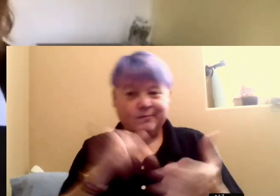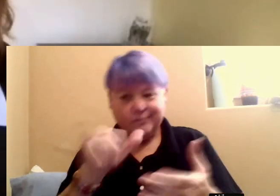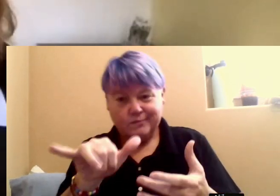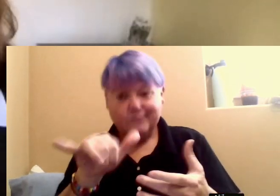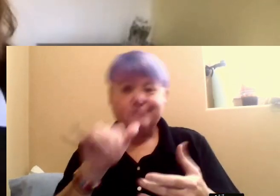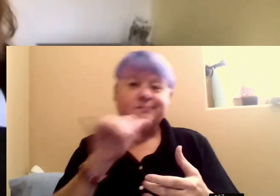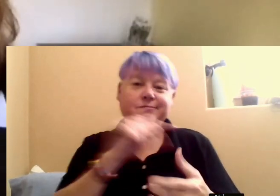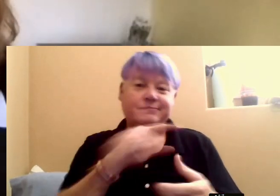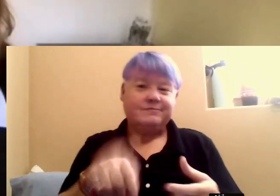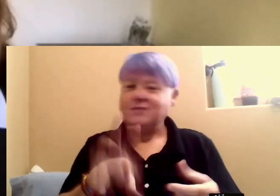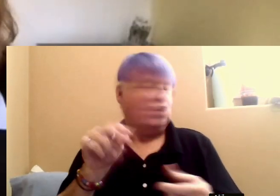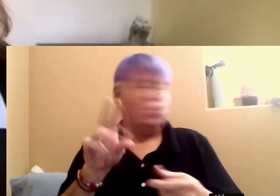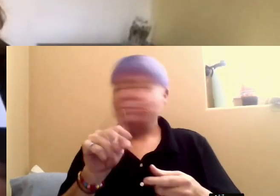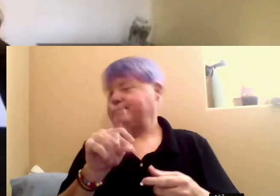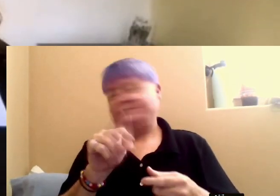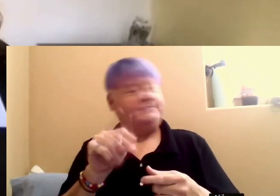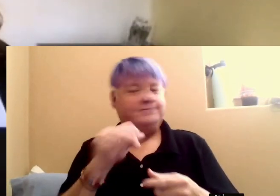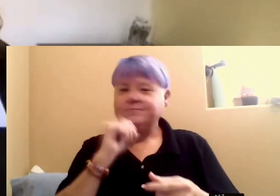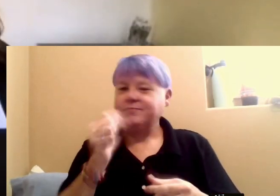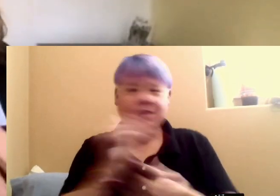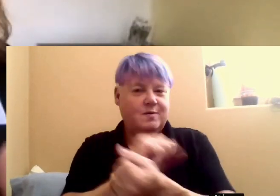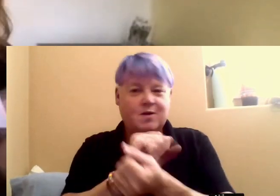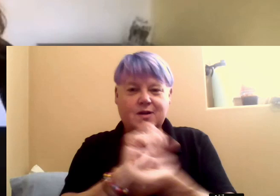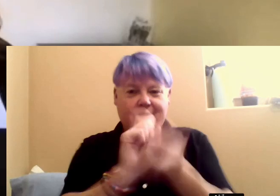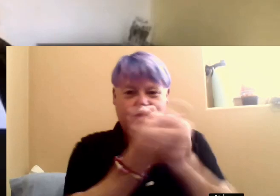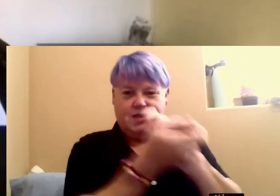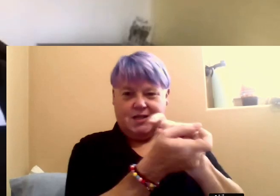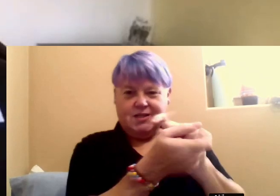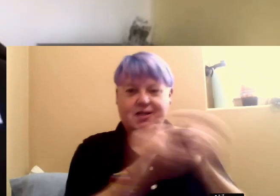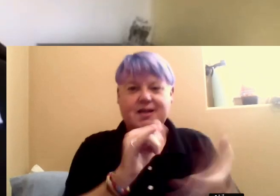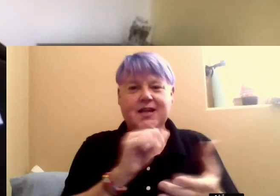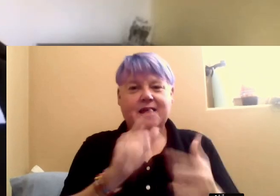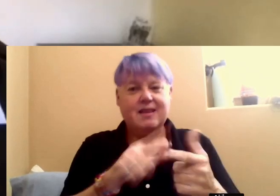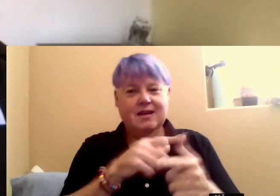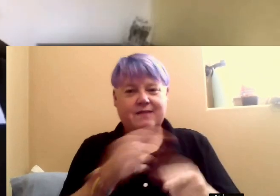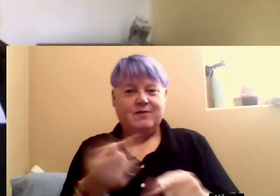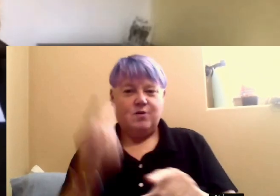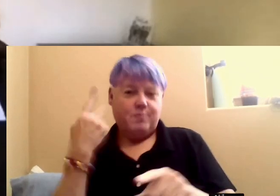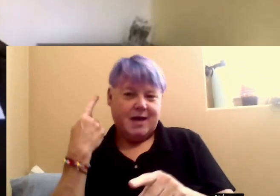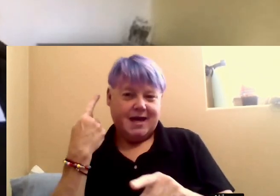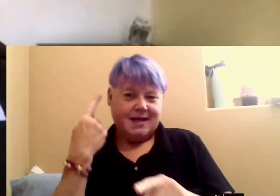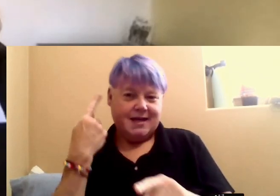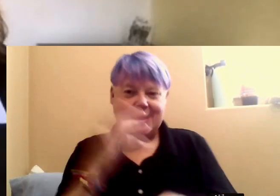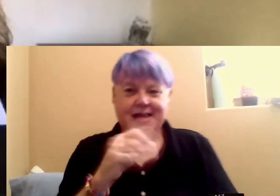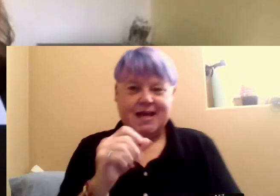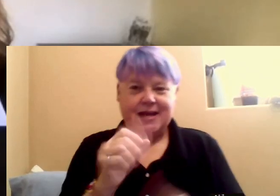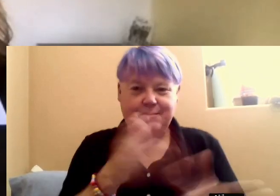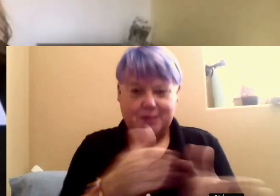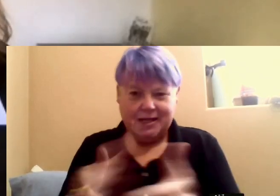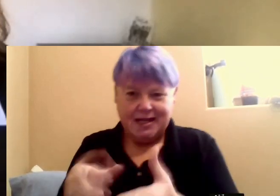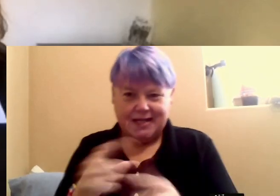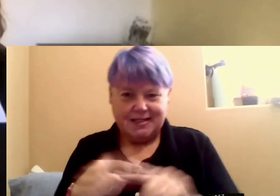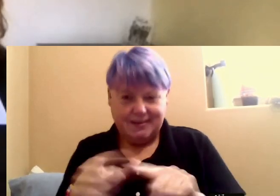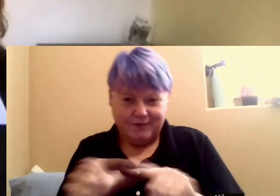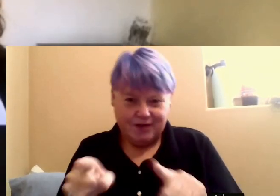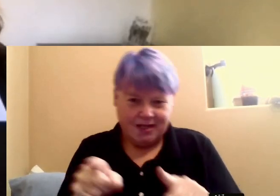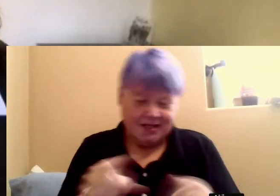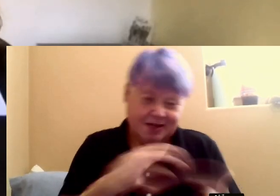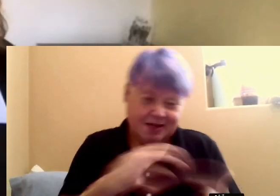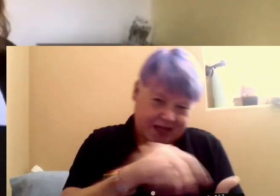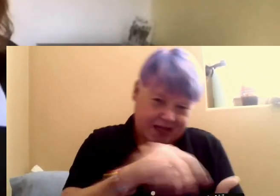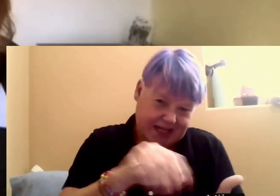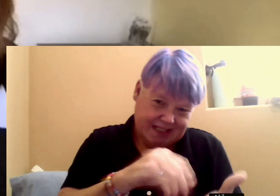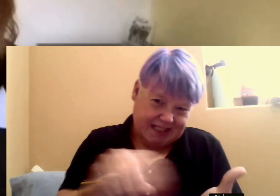I'll go, no, and I'll switch it. And then you do have to go back in and plant different seeds. But I think if